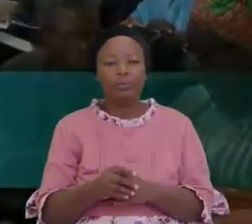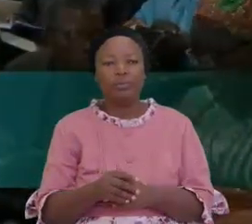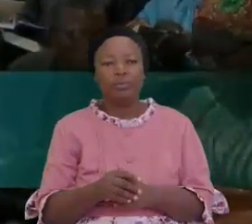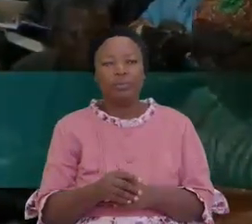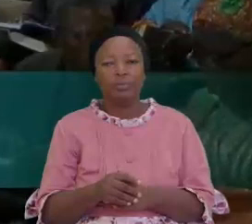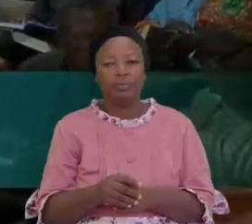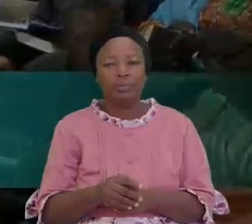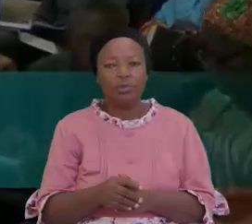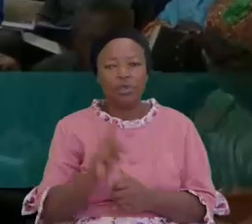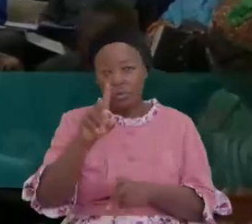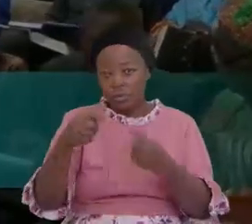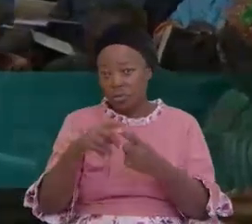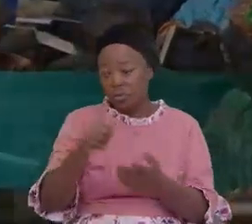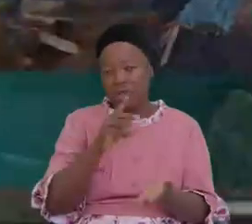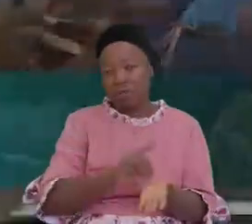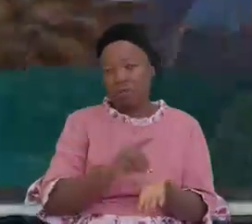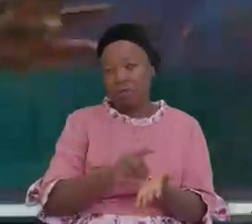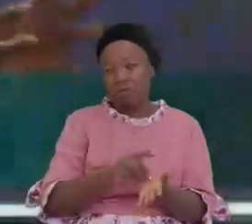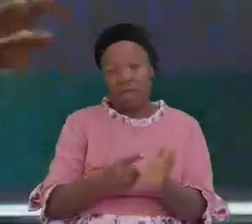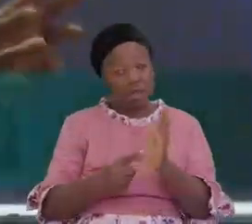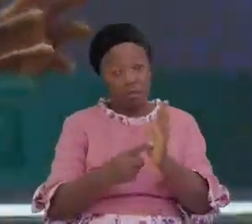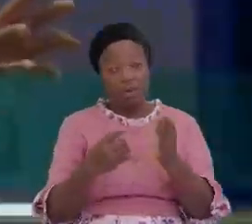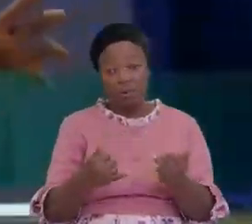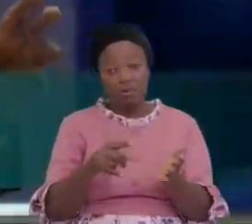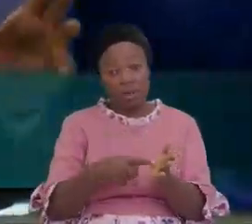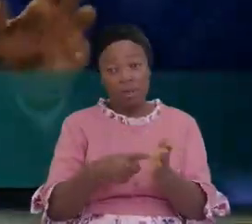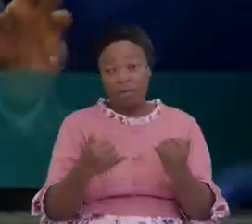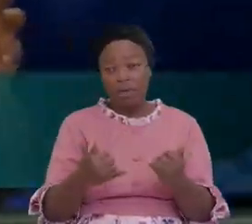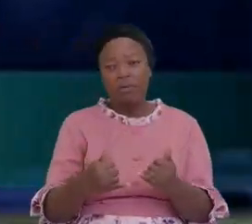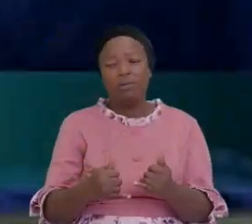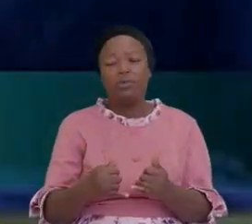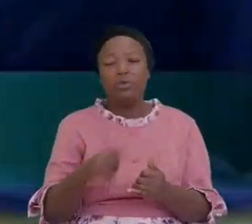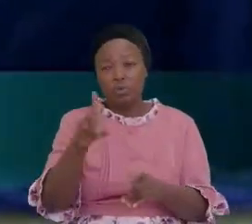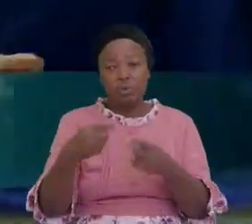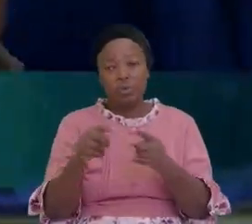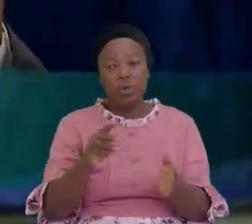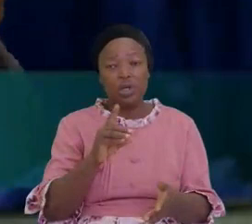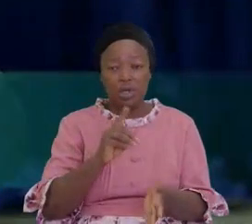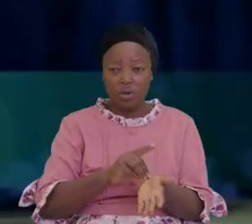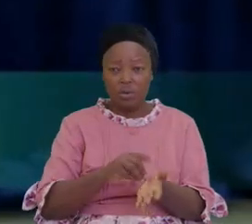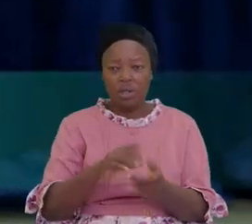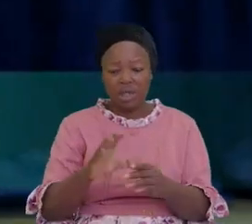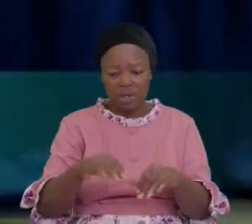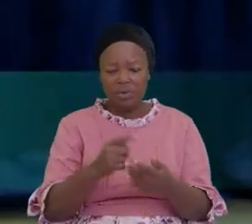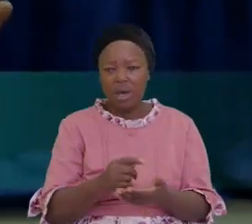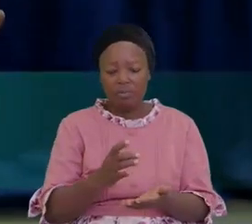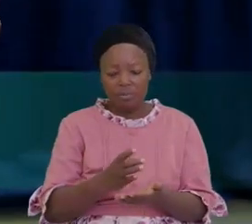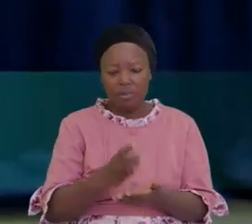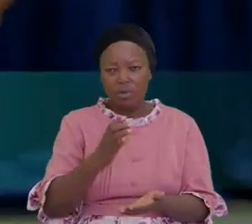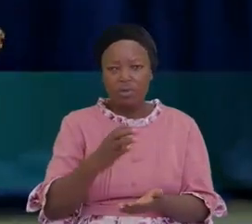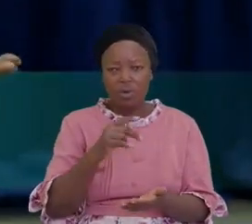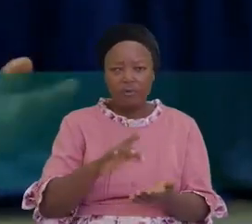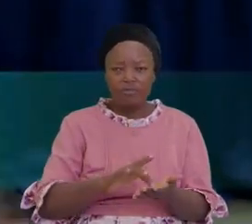You go to a doctor, and he gives you a bottle of